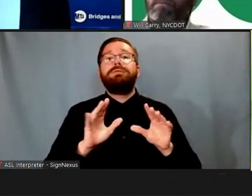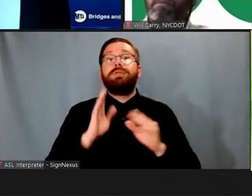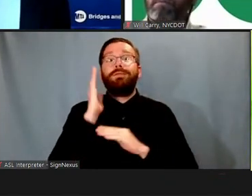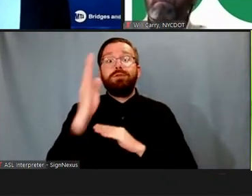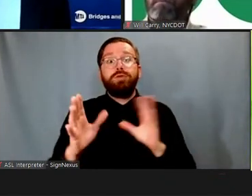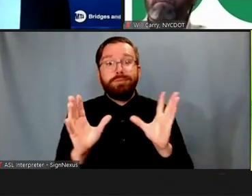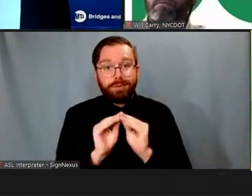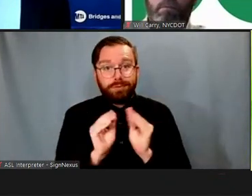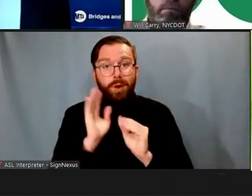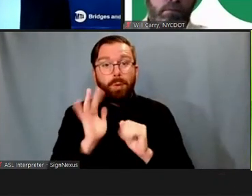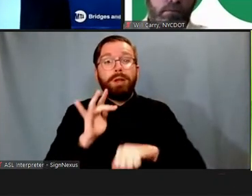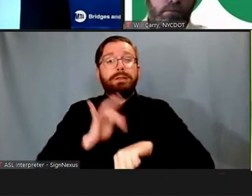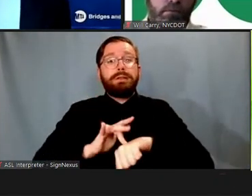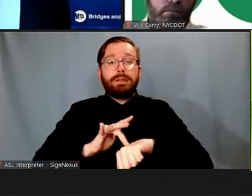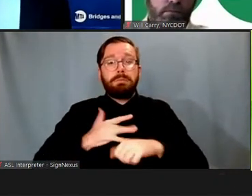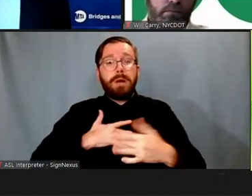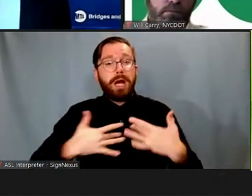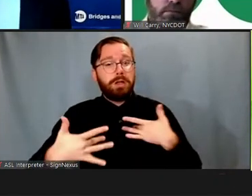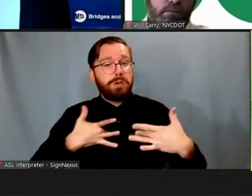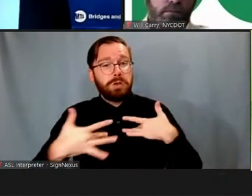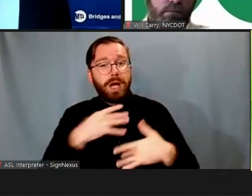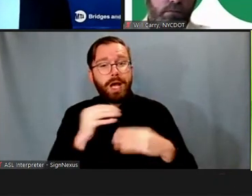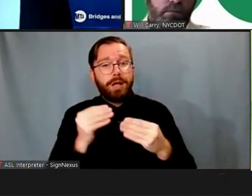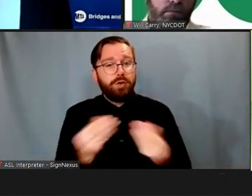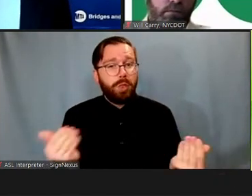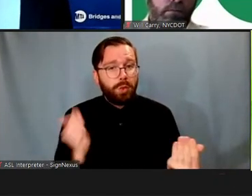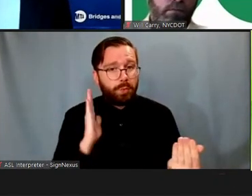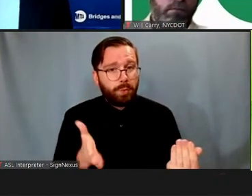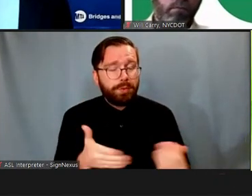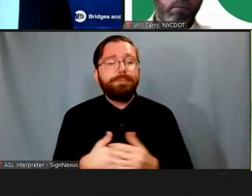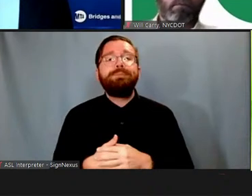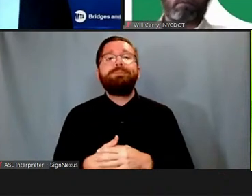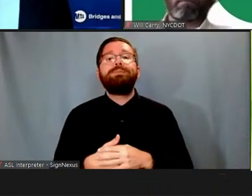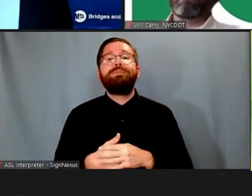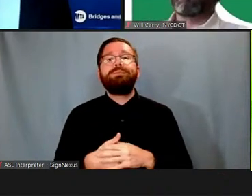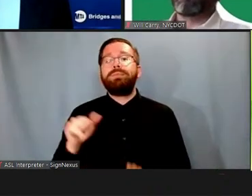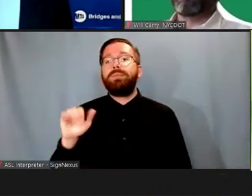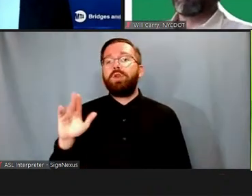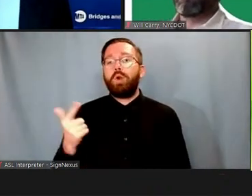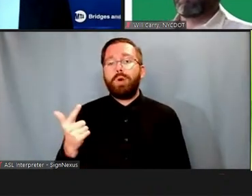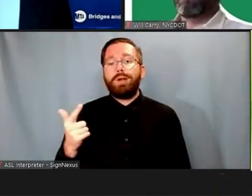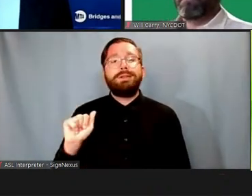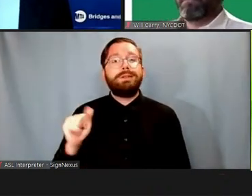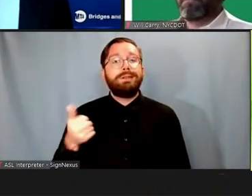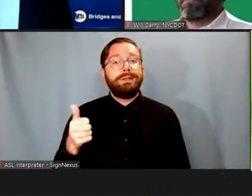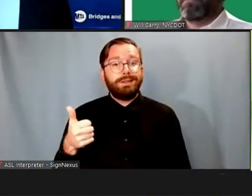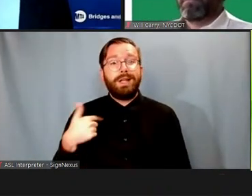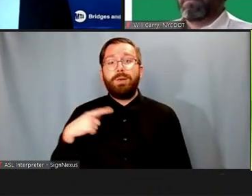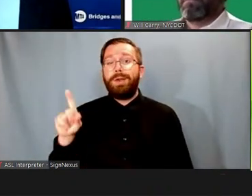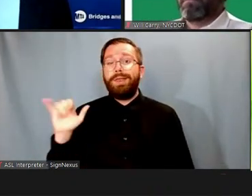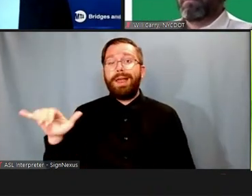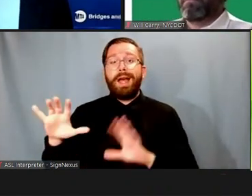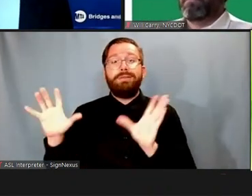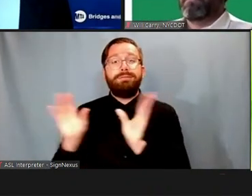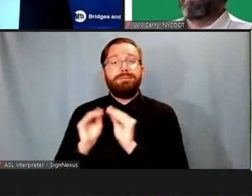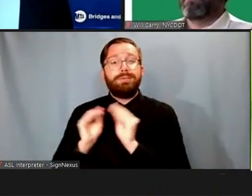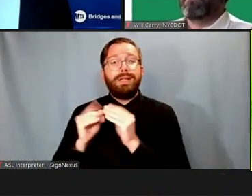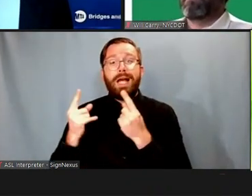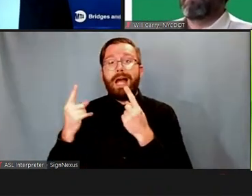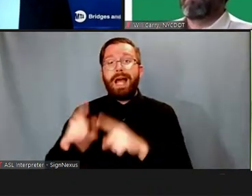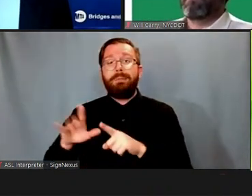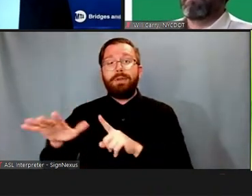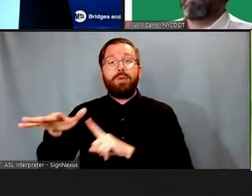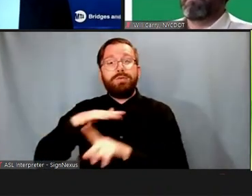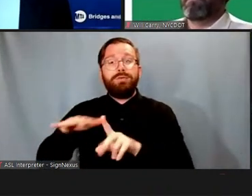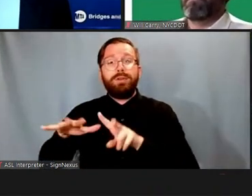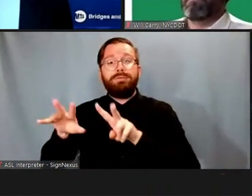my concerns and solutions on august 10th the notice of availability of environmental assessment and public hearings was released with the cutoff